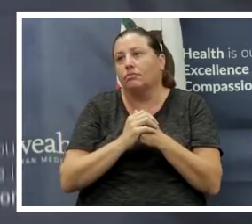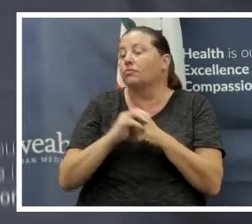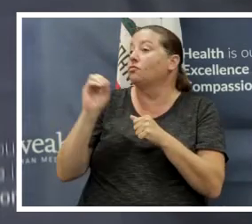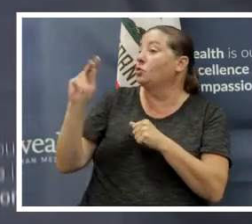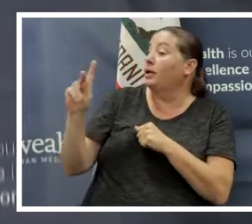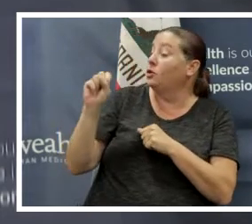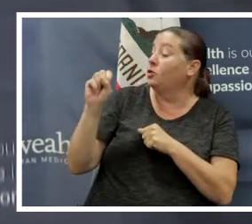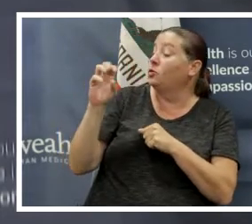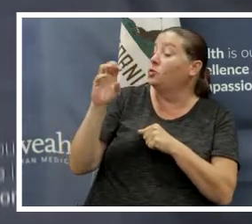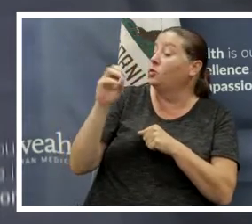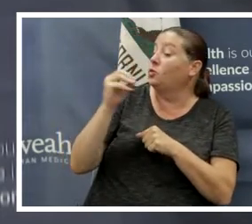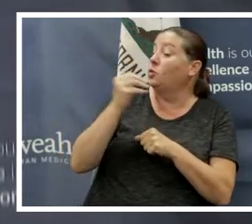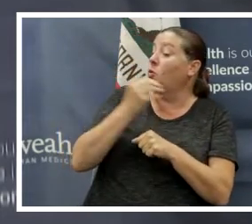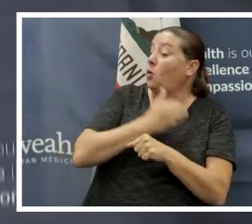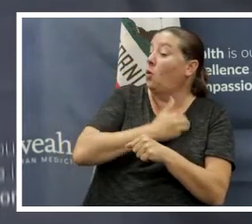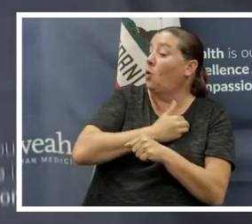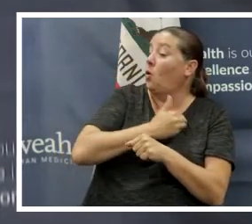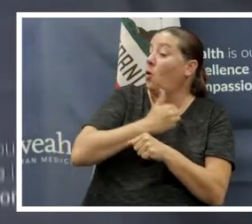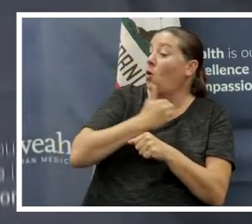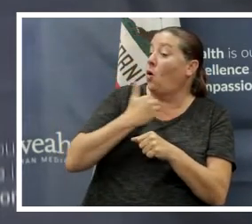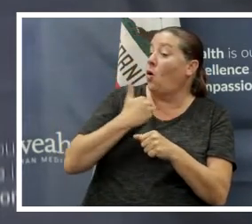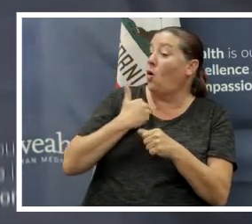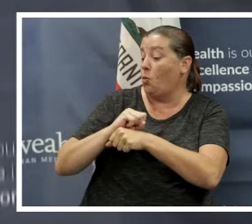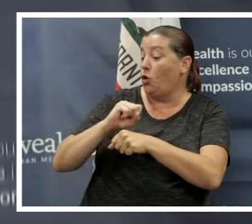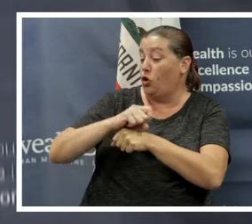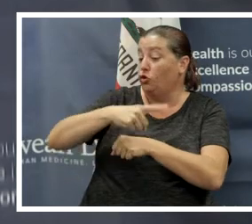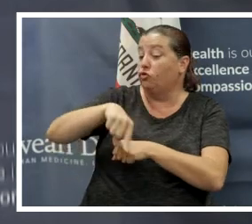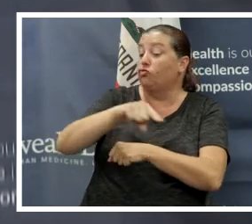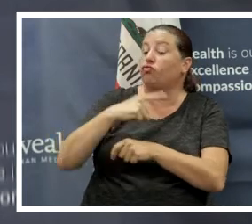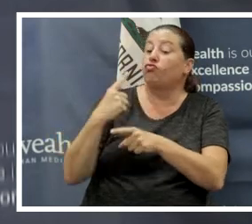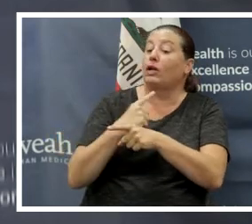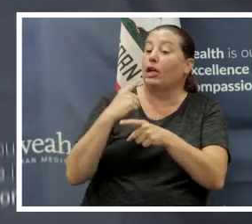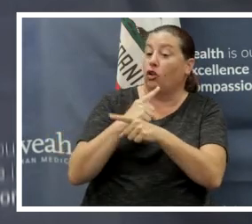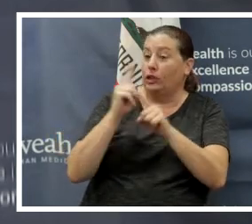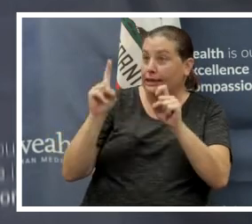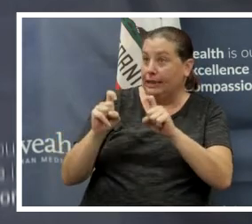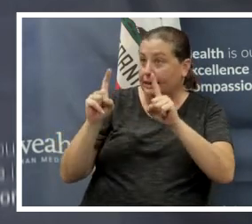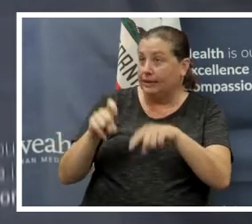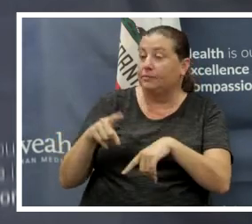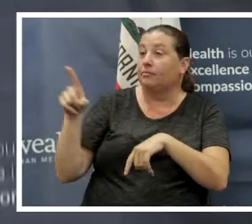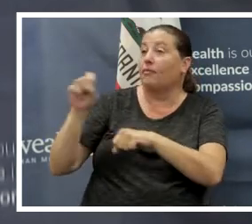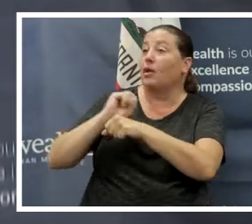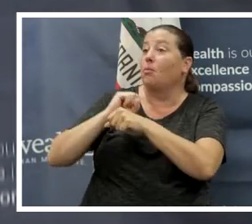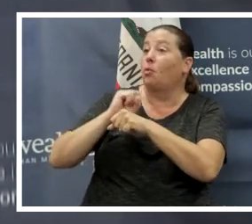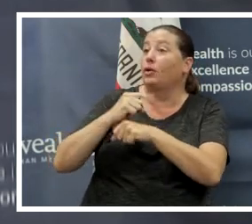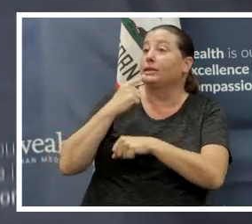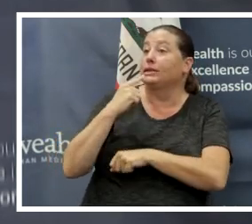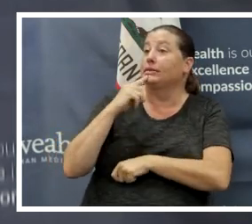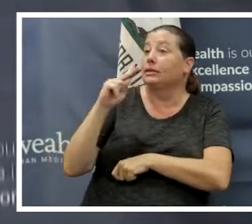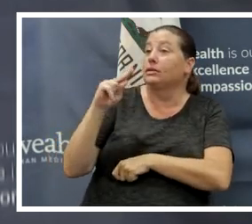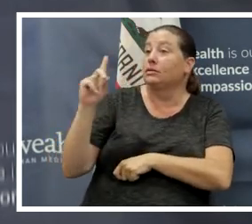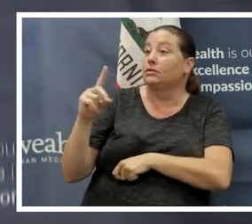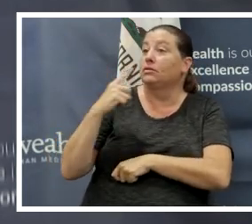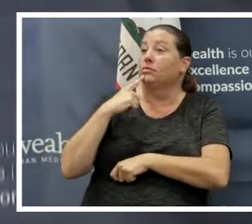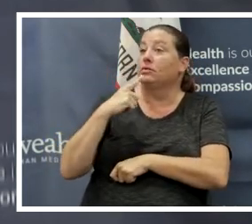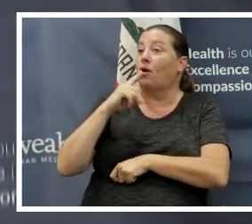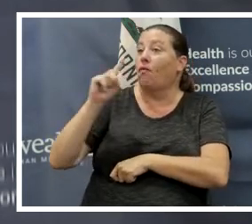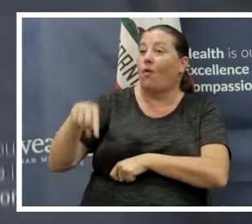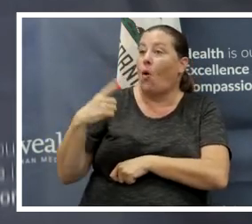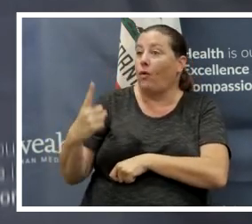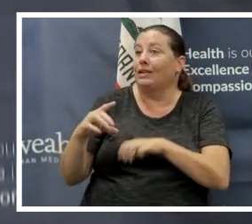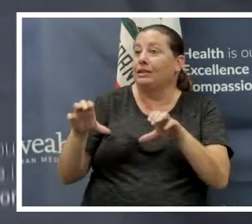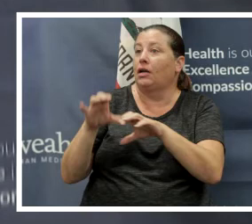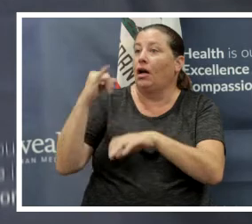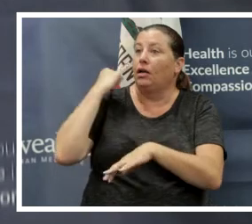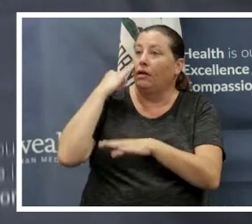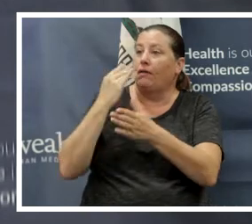so are healthcare workers regularly tested? An employee who works for Kaweah Delta says it's only done if if they ask